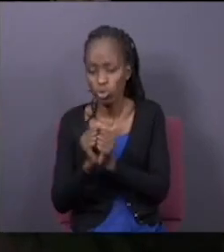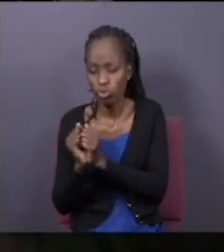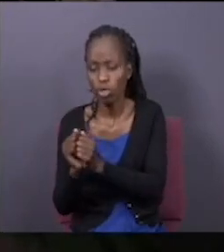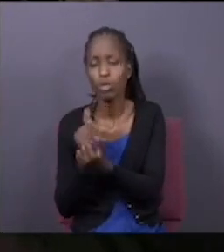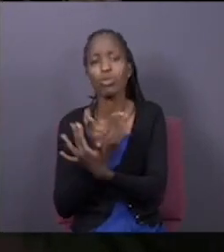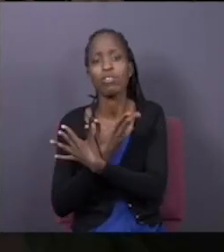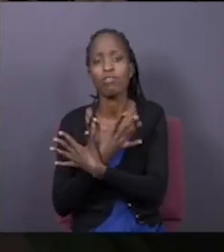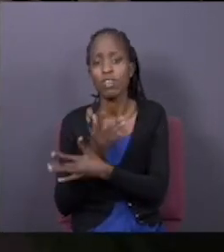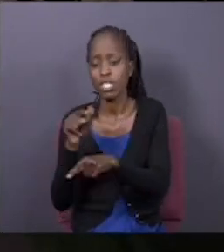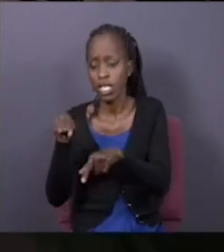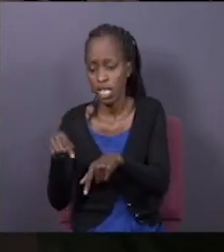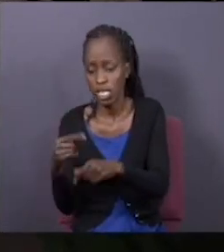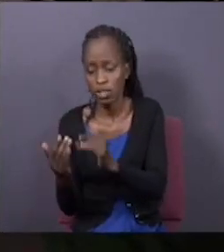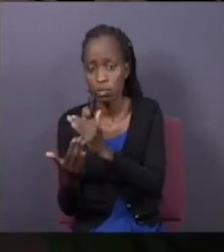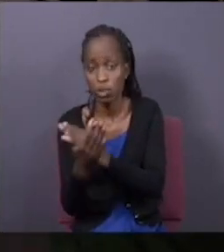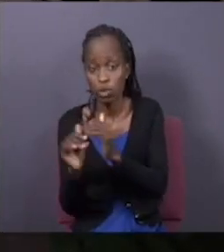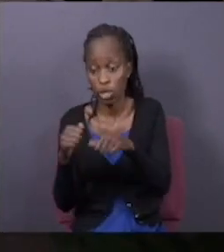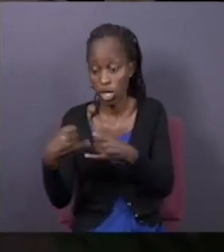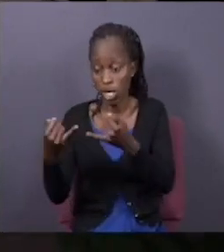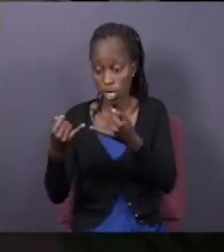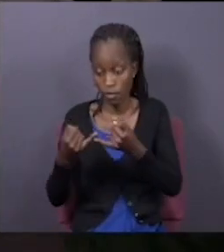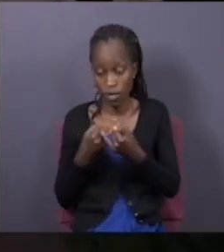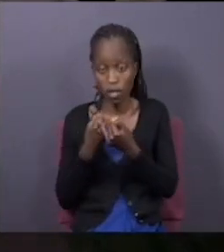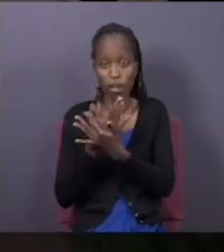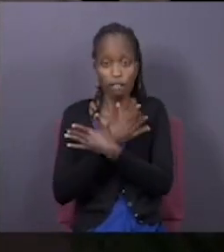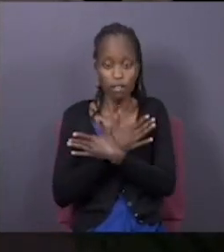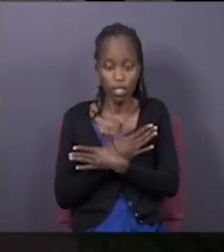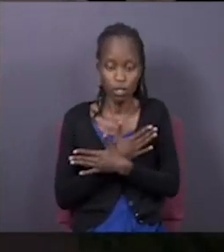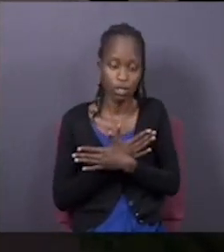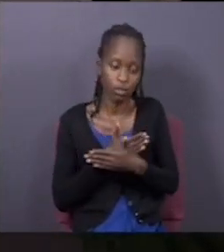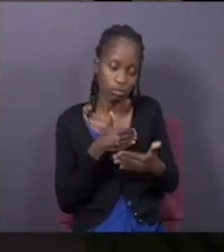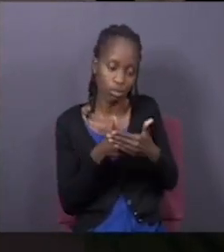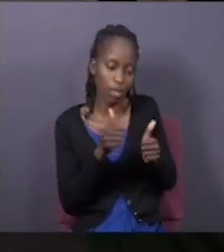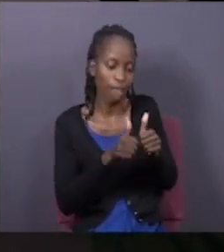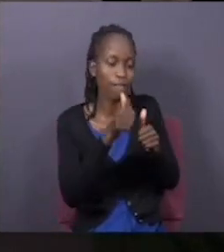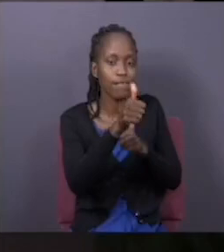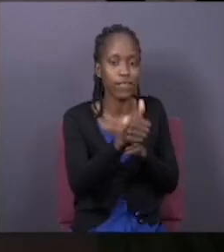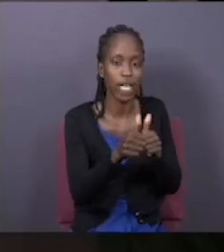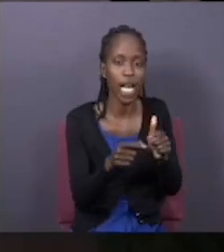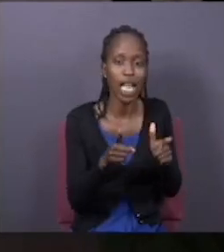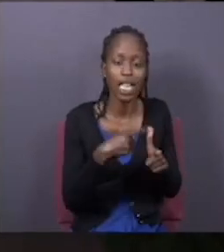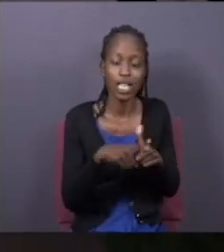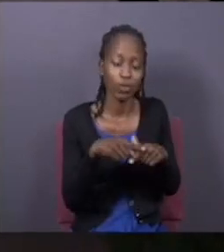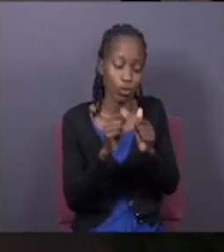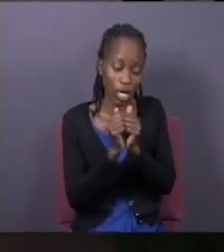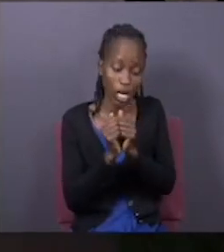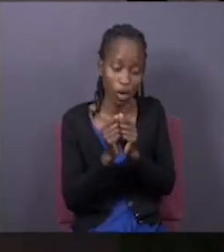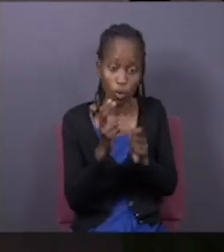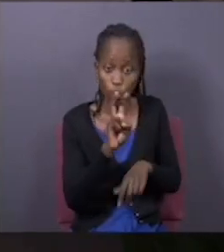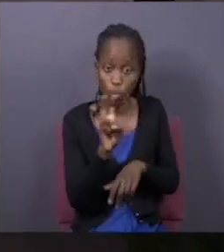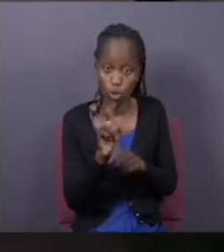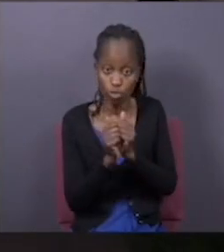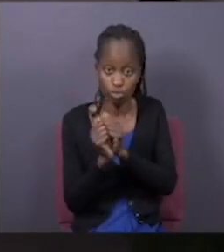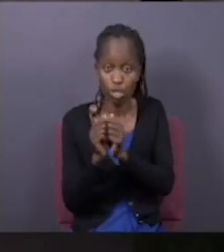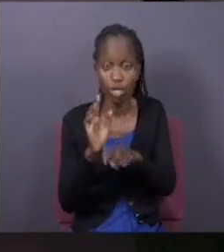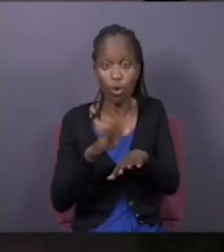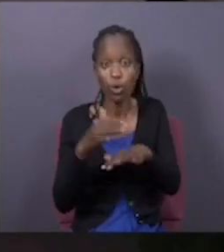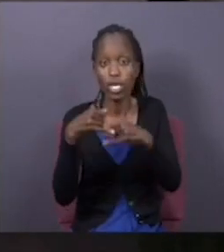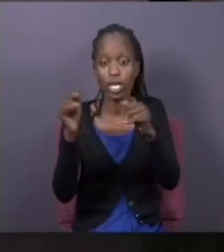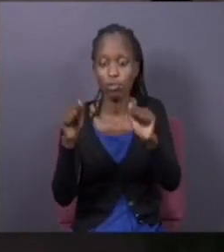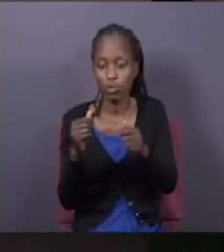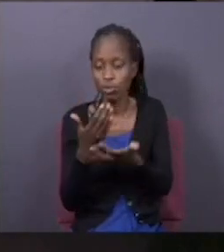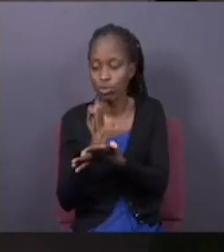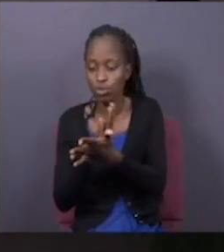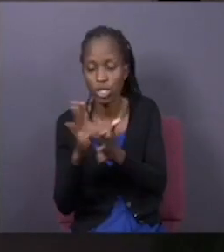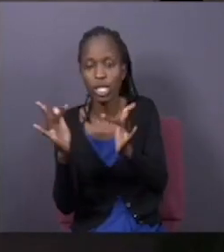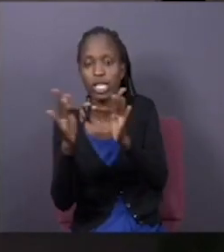morning? Go ahead and invite friends who are near or far. And let's be blessed together. Share this link for